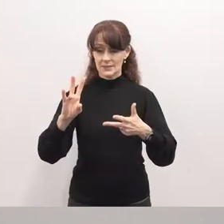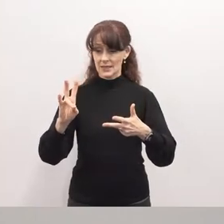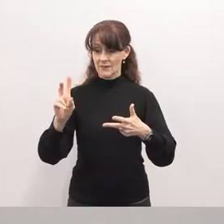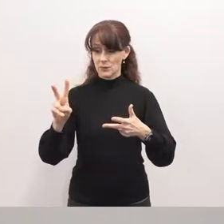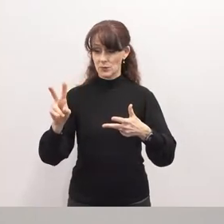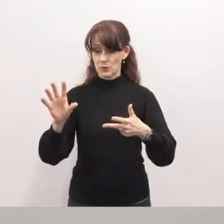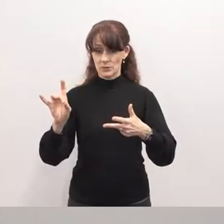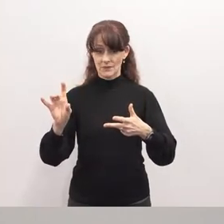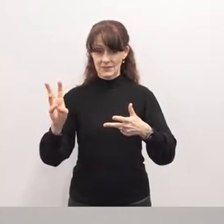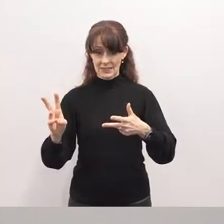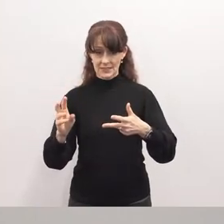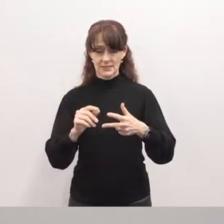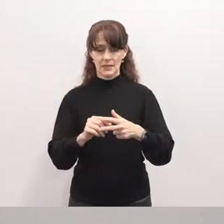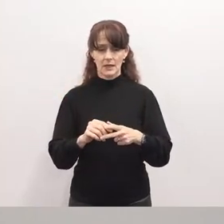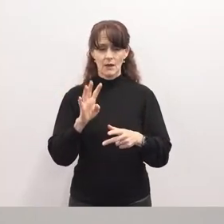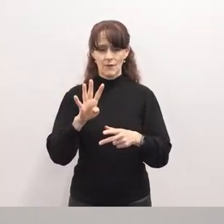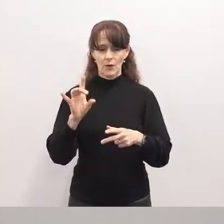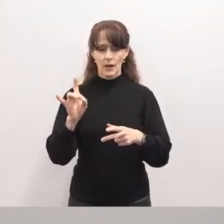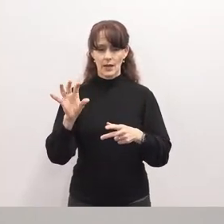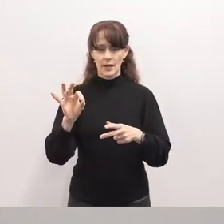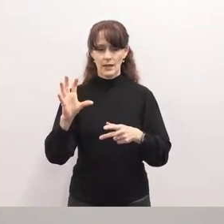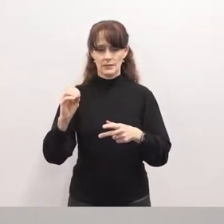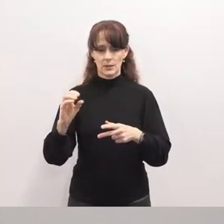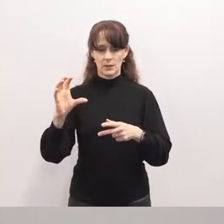Code Sections